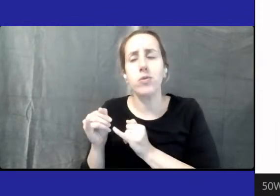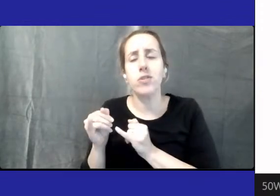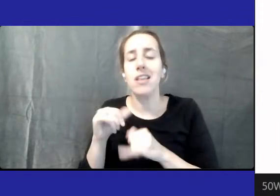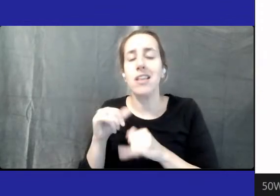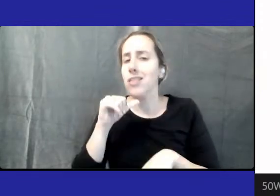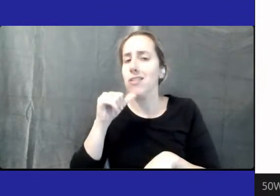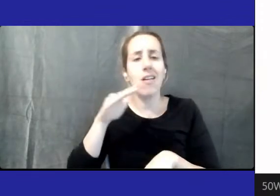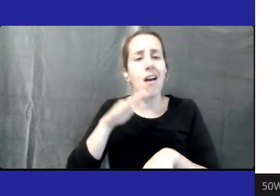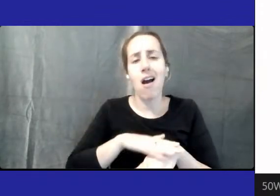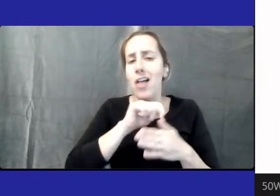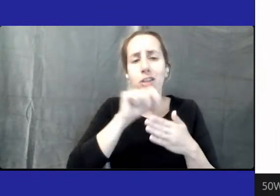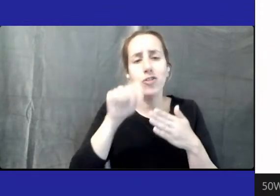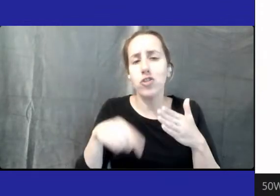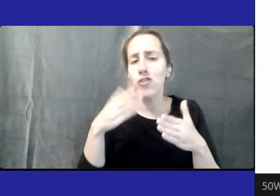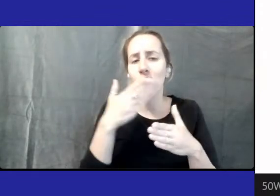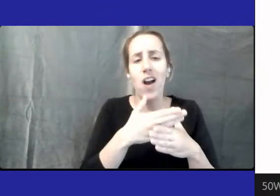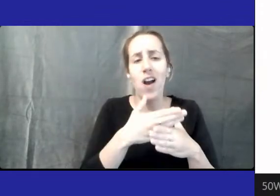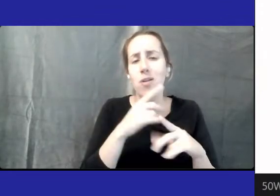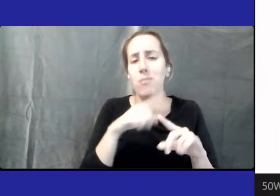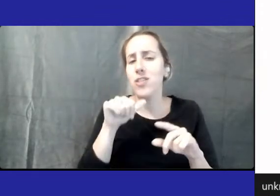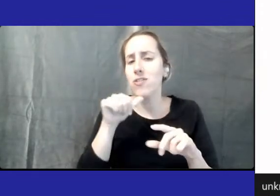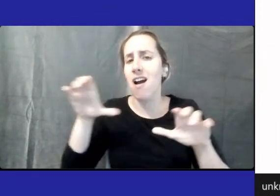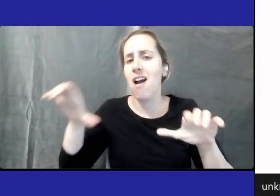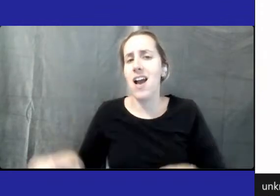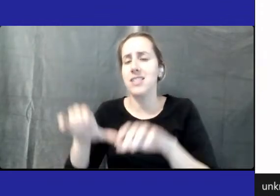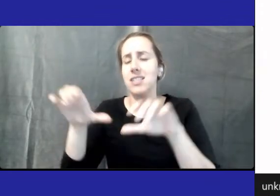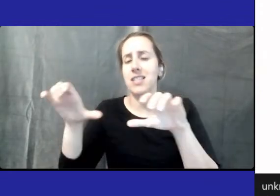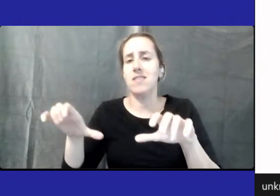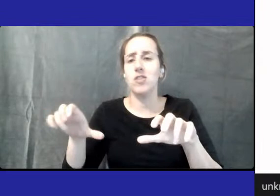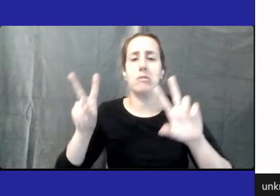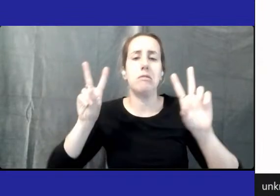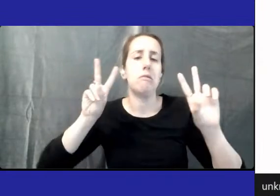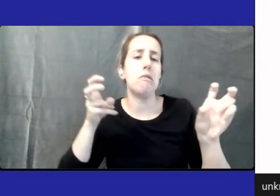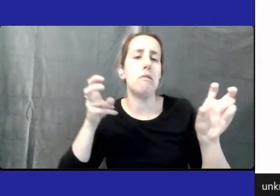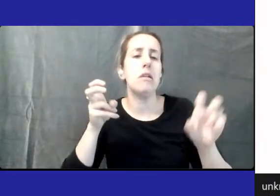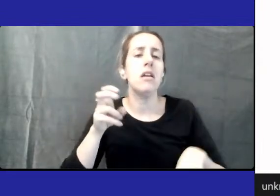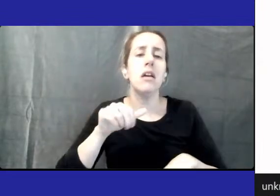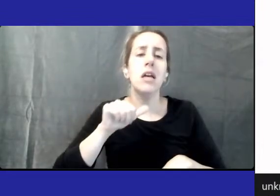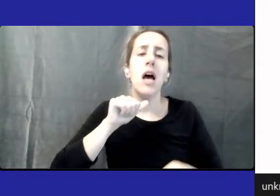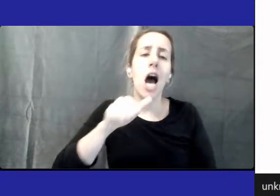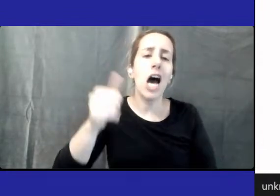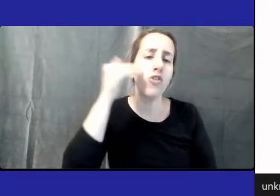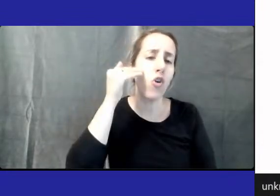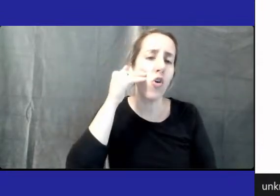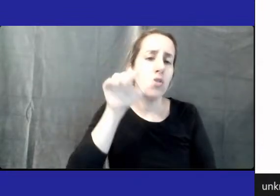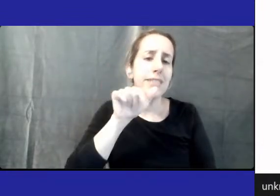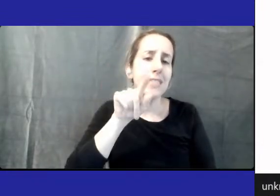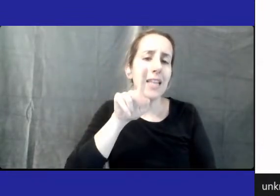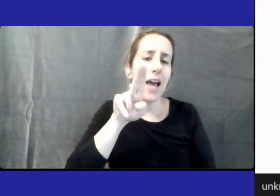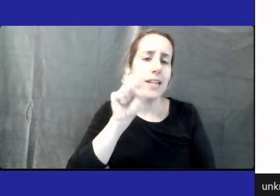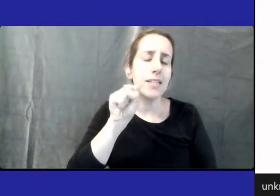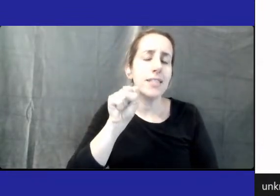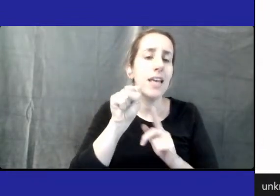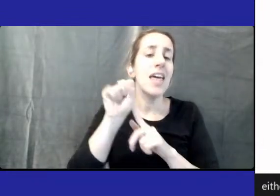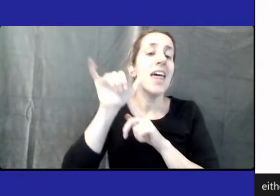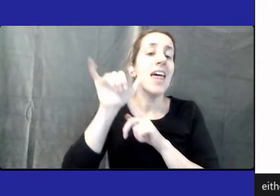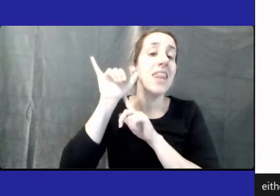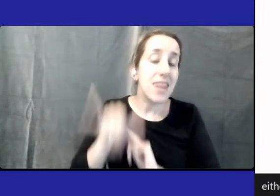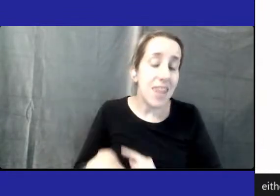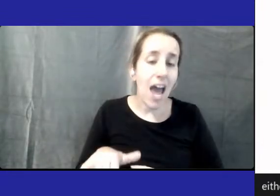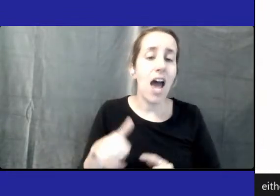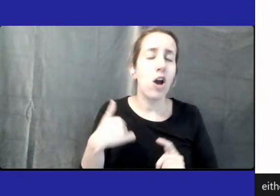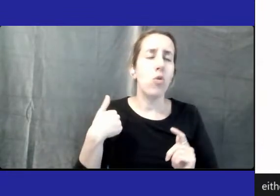not active either. So they're in this unknown status. And that's the status we're also driving to